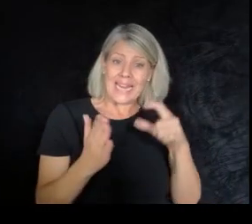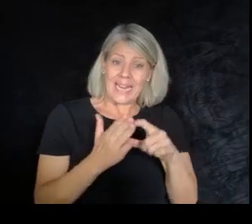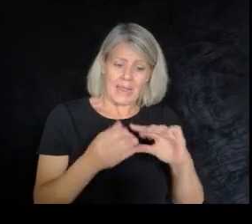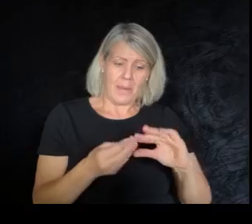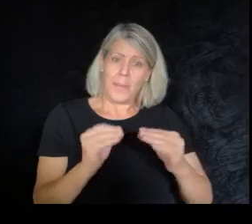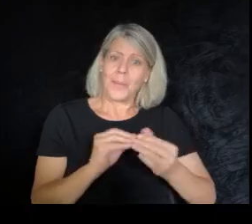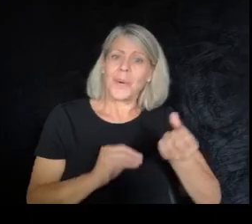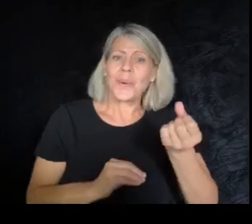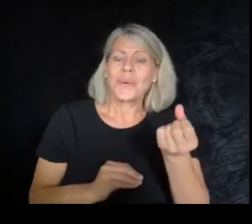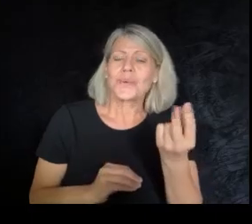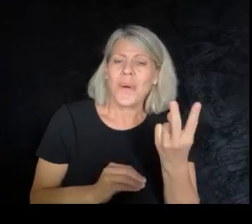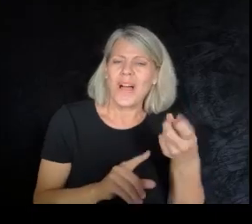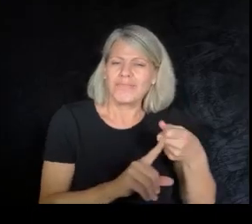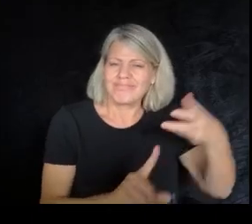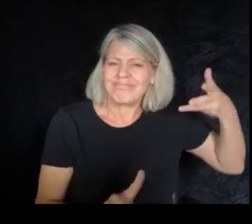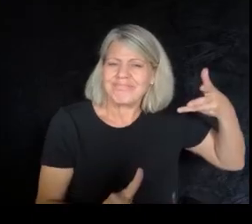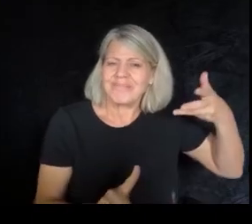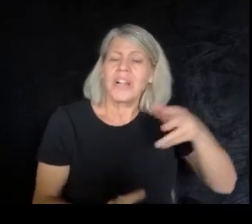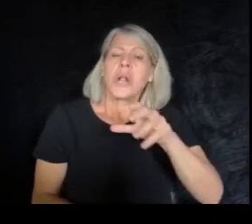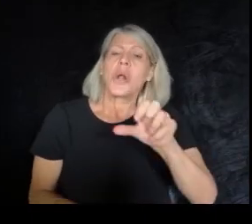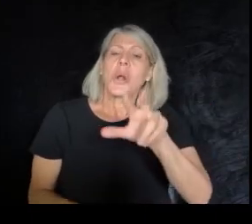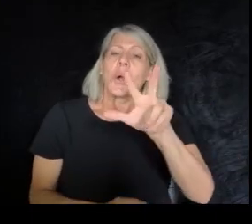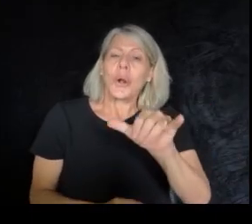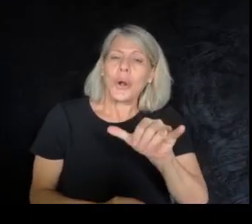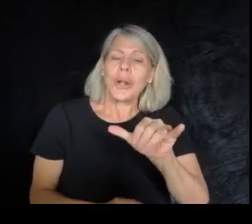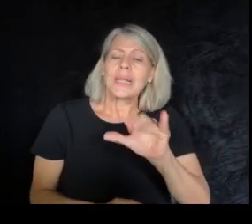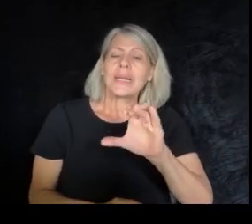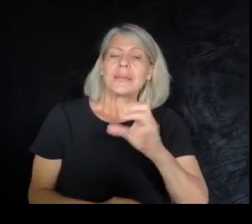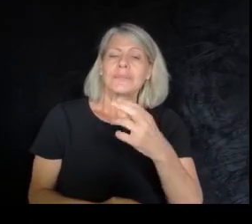12, Early Childhood Transition.